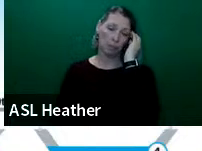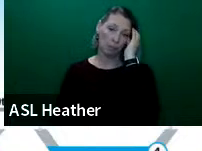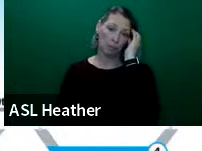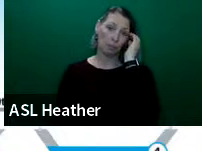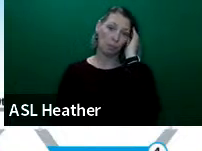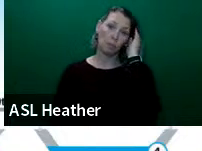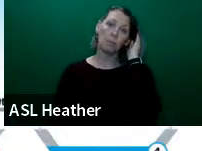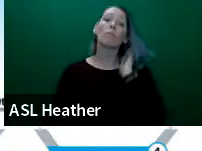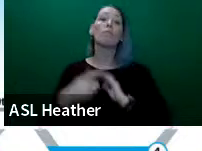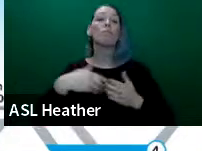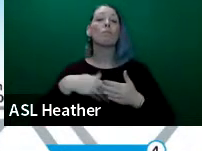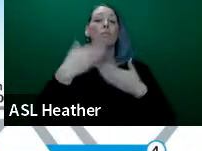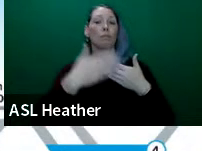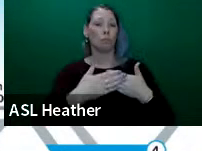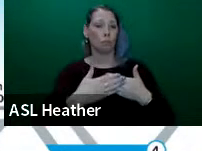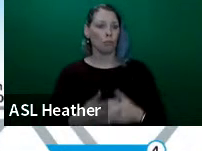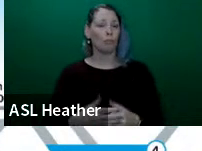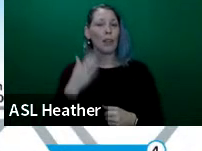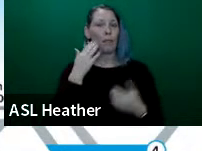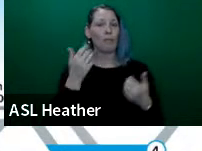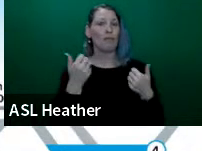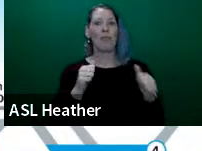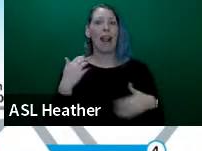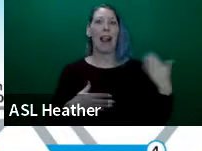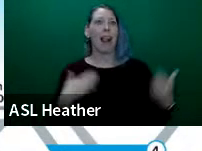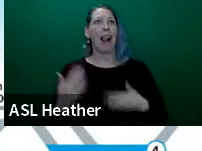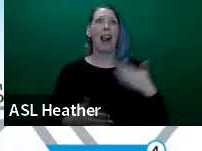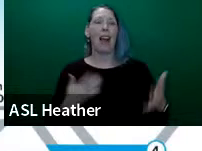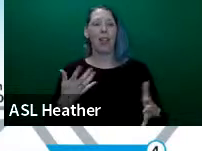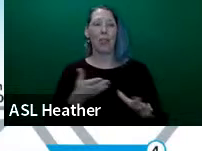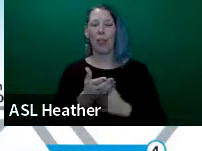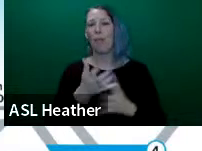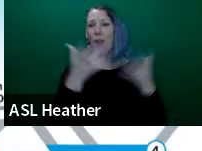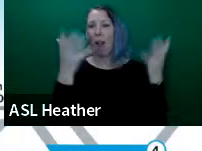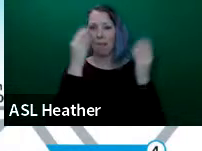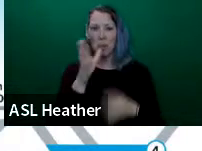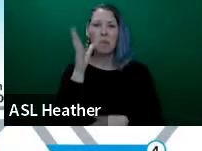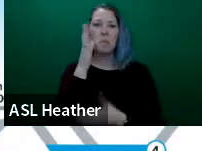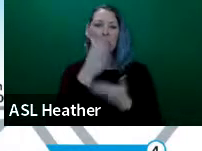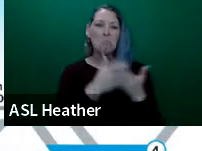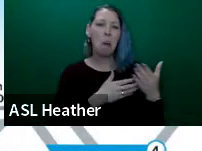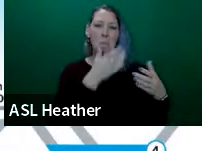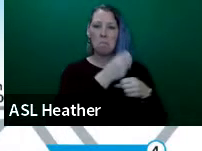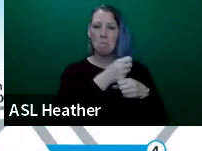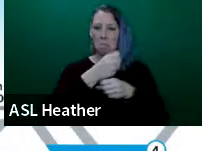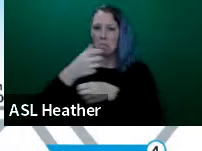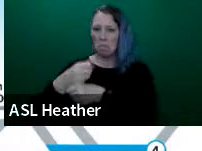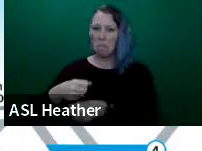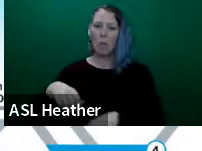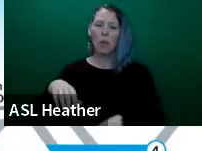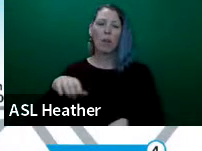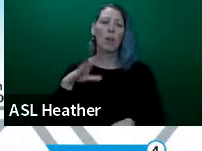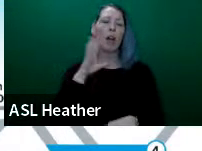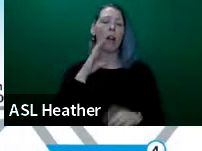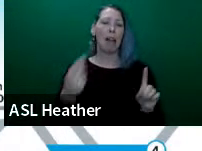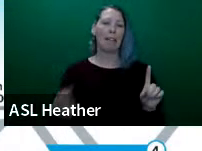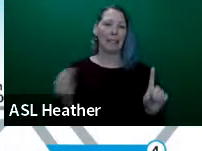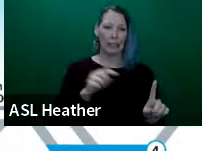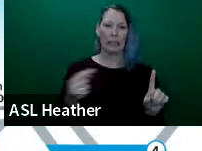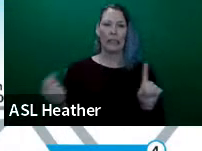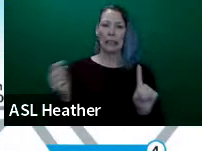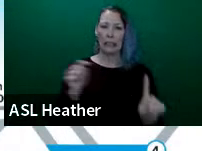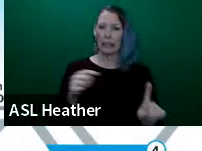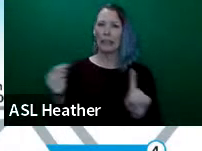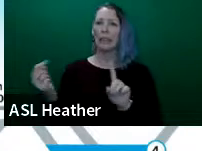So let's go to the next one. I know we're trying to race through a lot of information, and I'll get into some summaries. So I'll just kind of keep orienting us to this. And then we've got